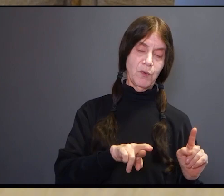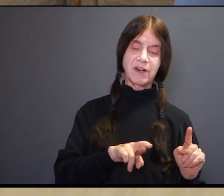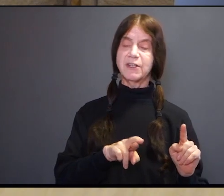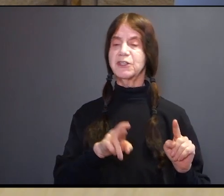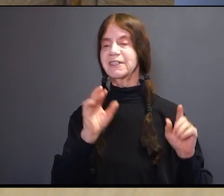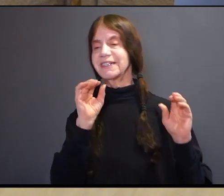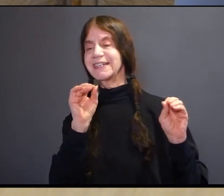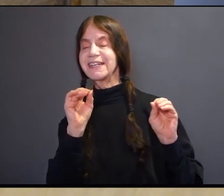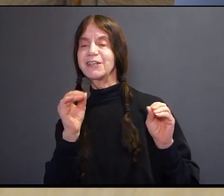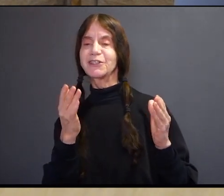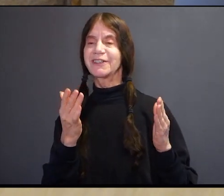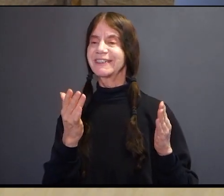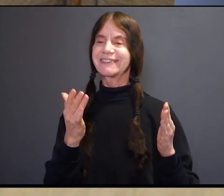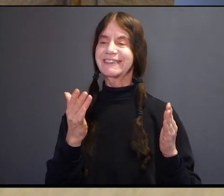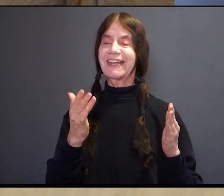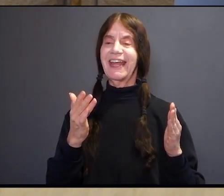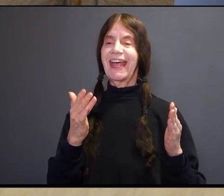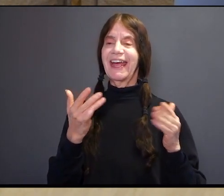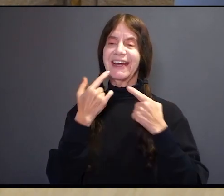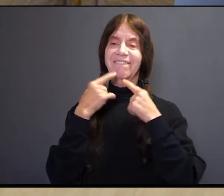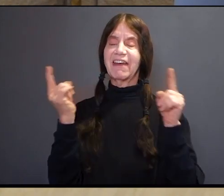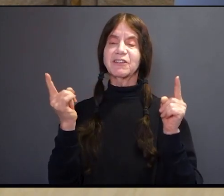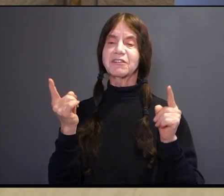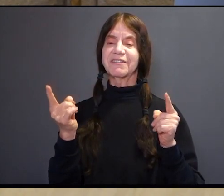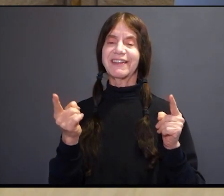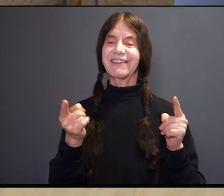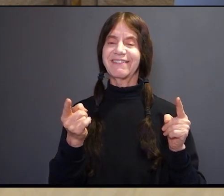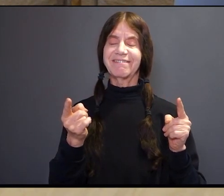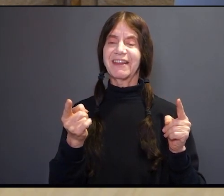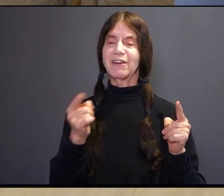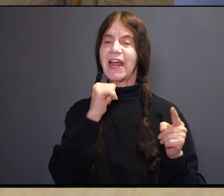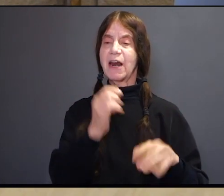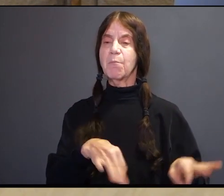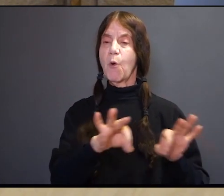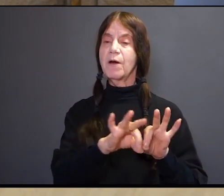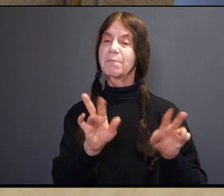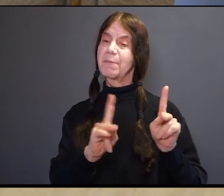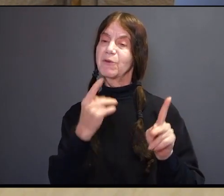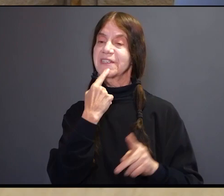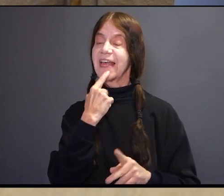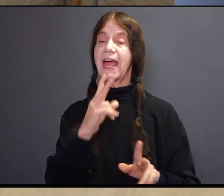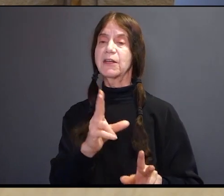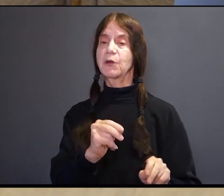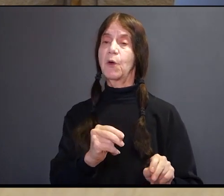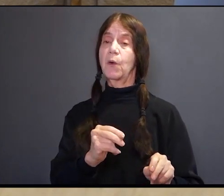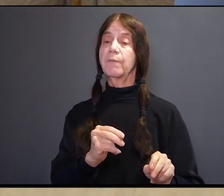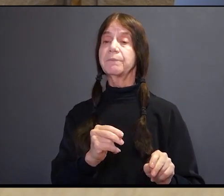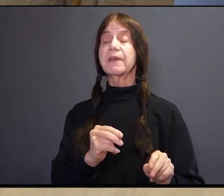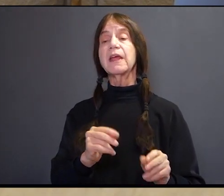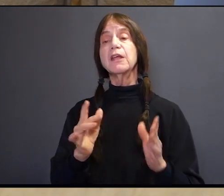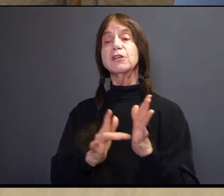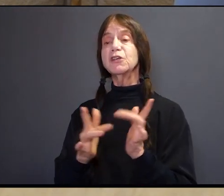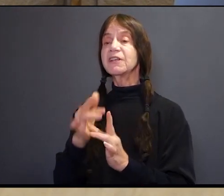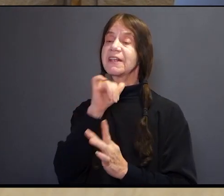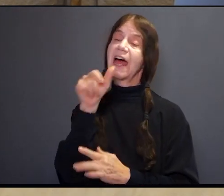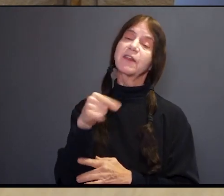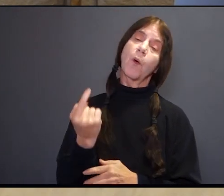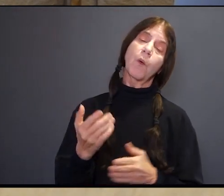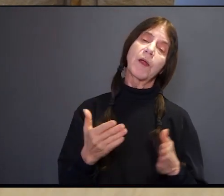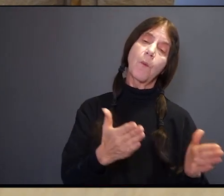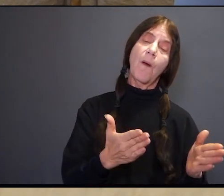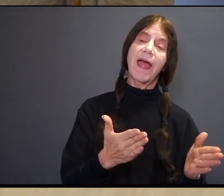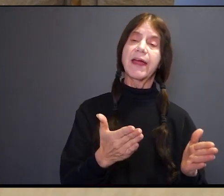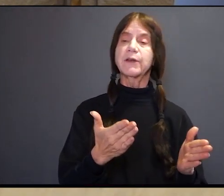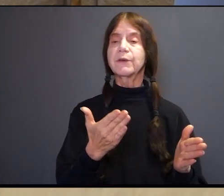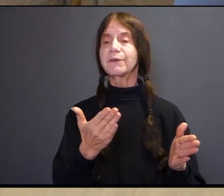teachings, and confession really don't matter, they say. Jesus is not the only way to be saved,